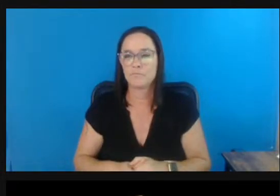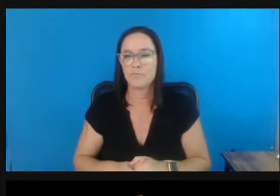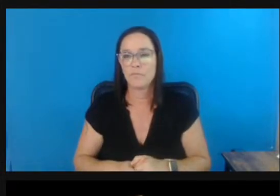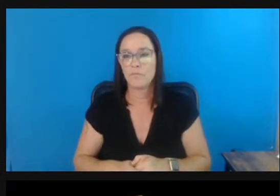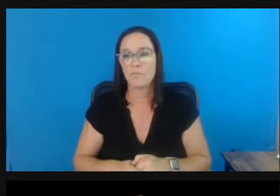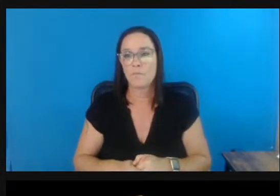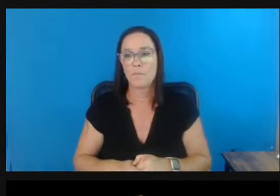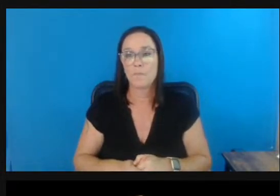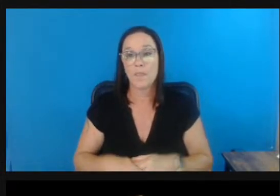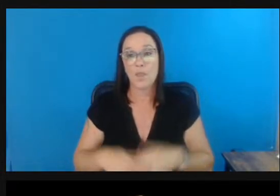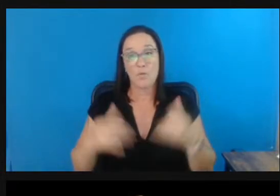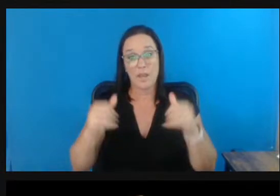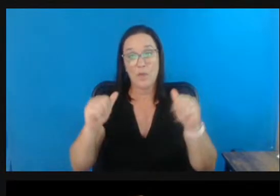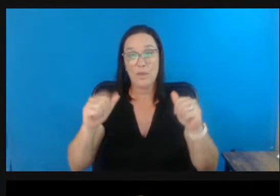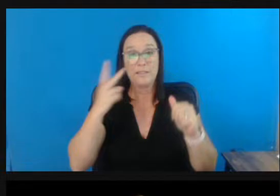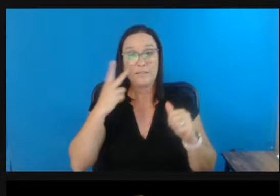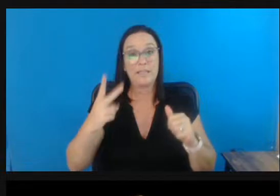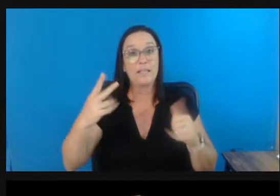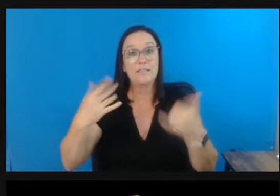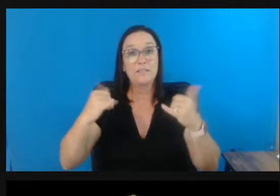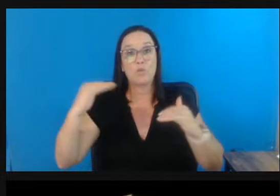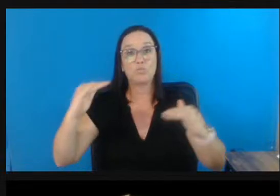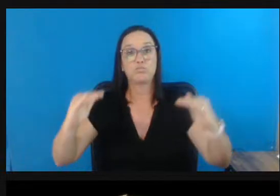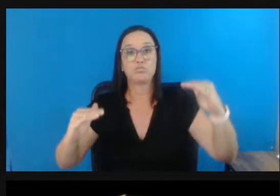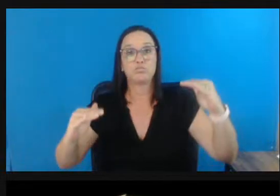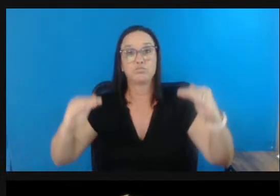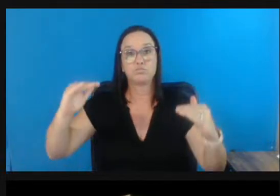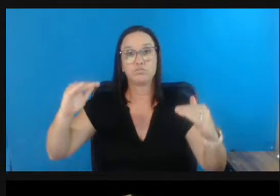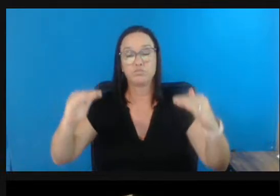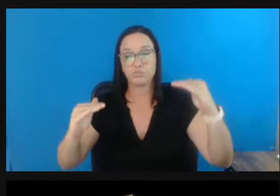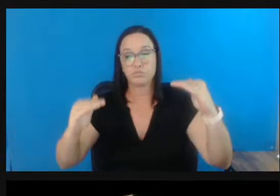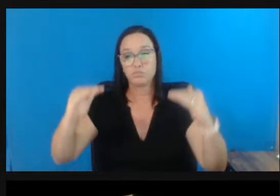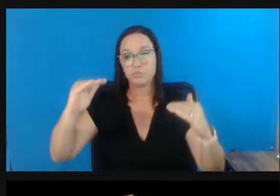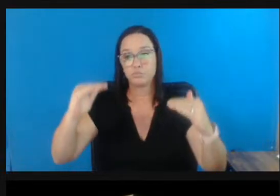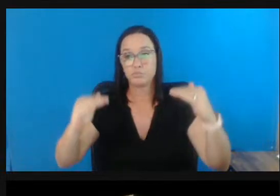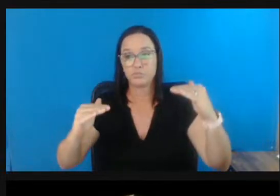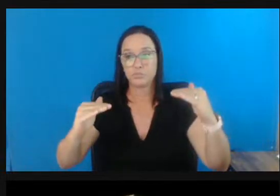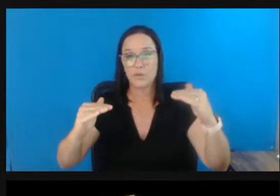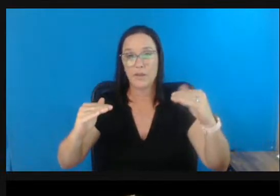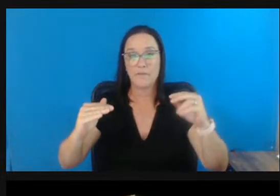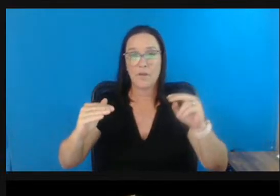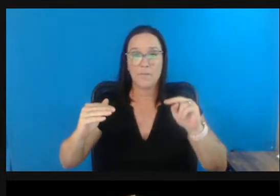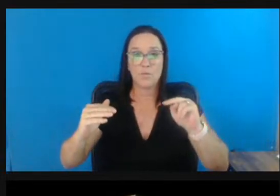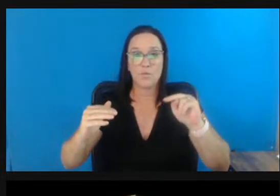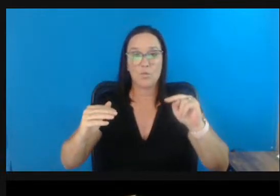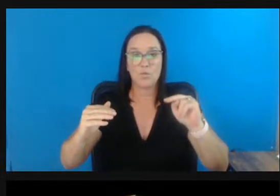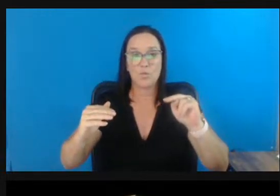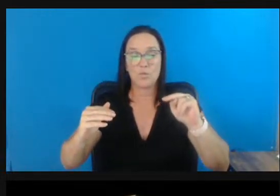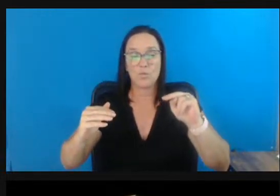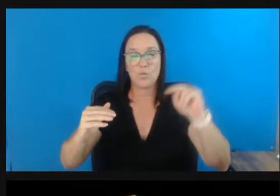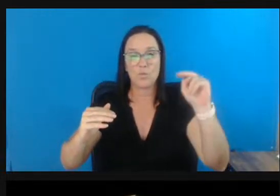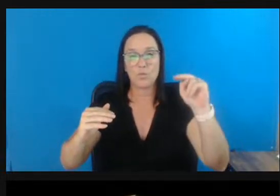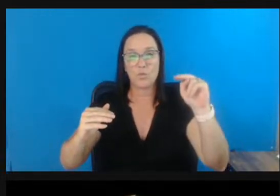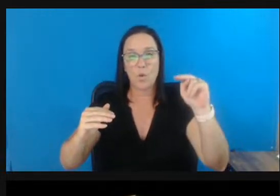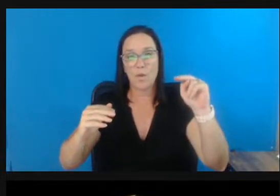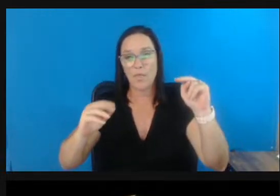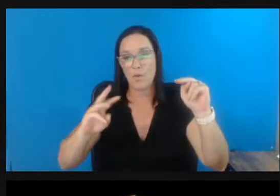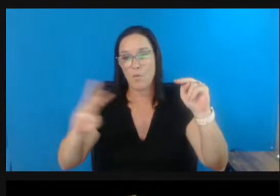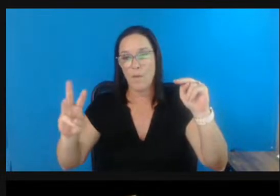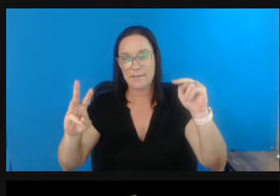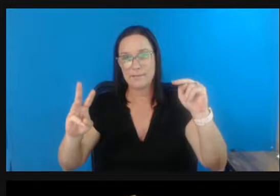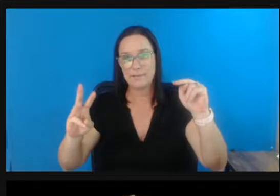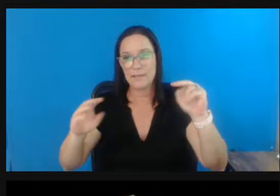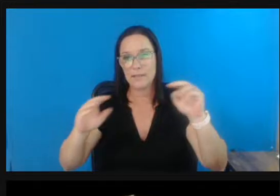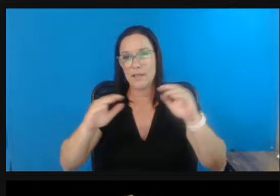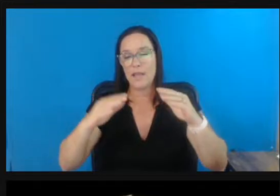in equilibrium as seen by this GPS measure north and south across the caldera. We've been oscillating around an equilibrium,